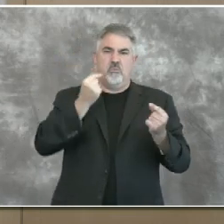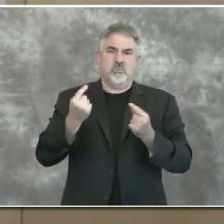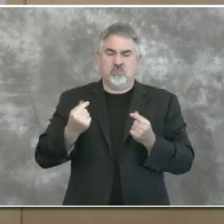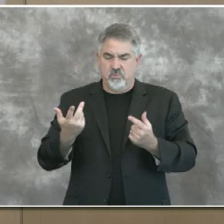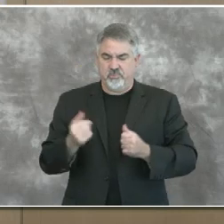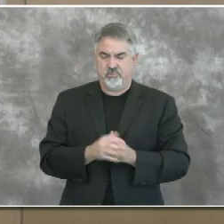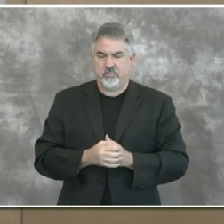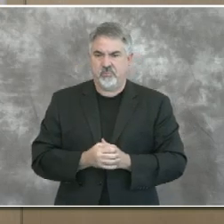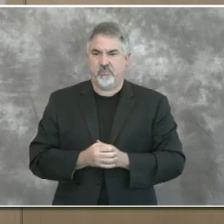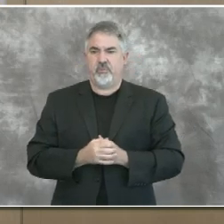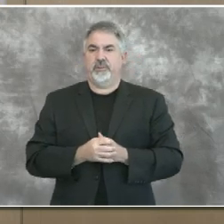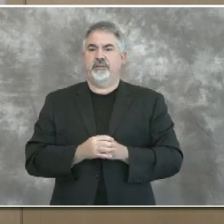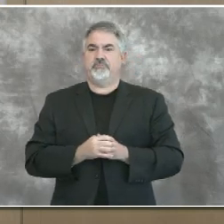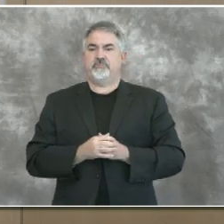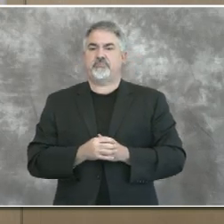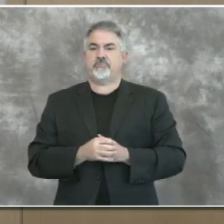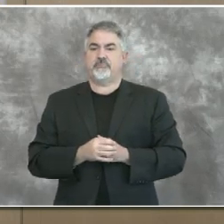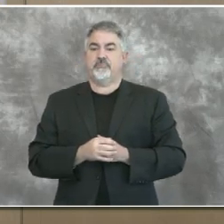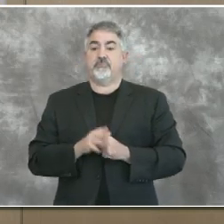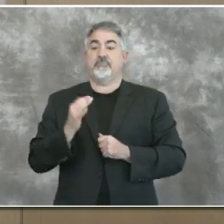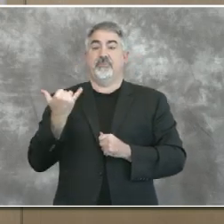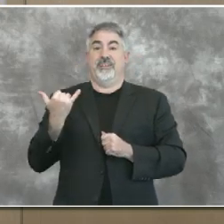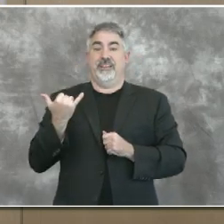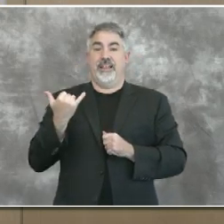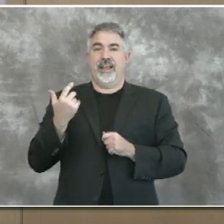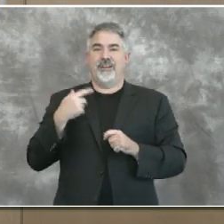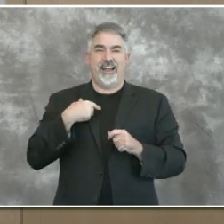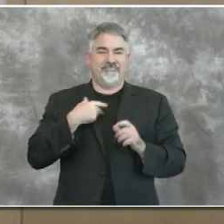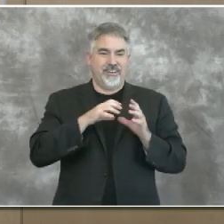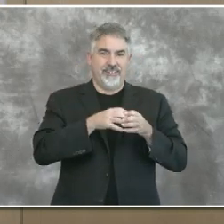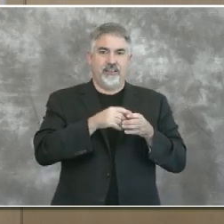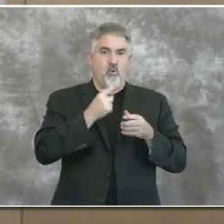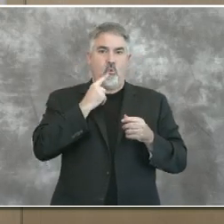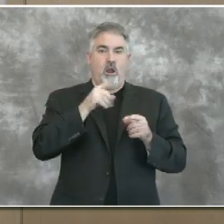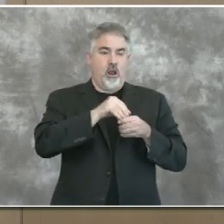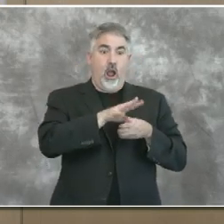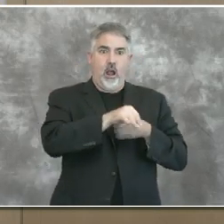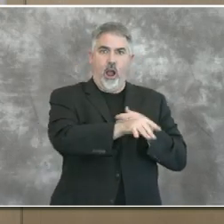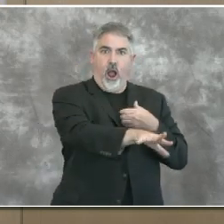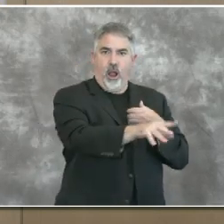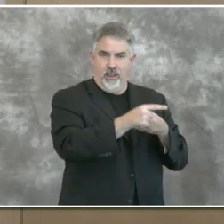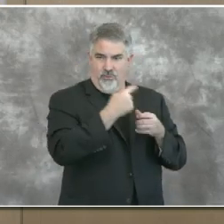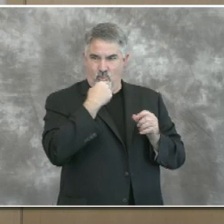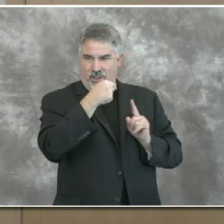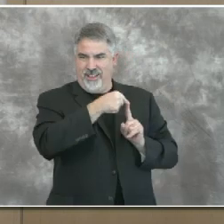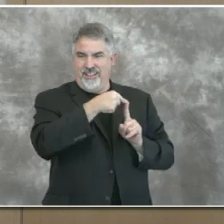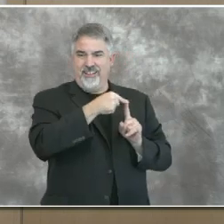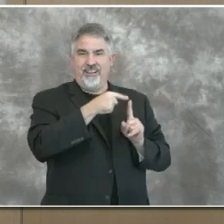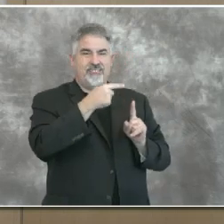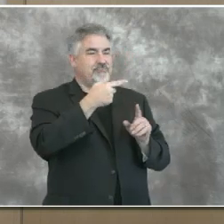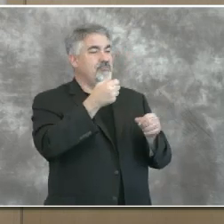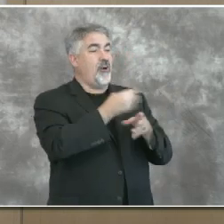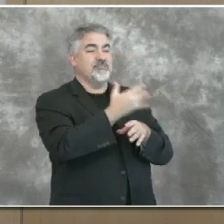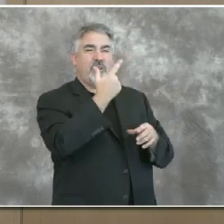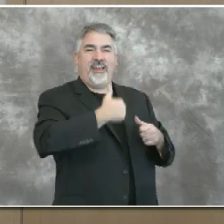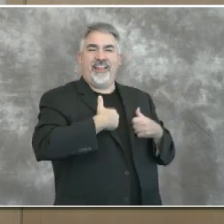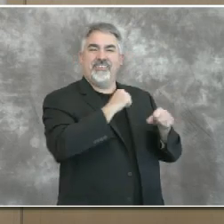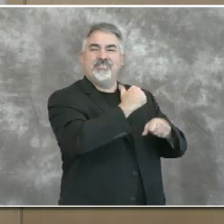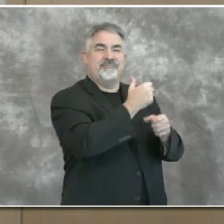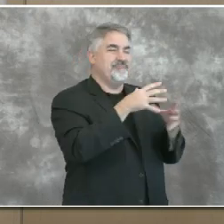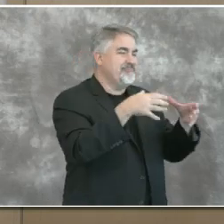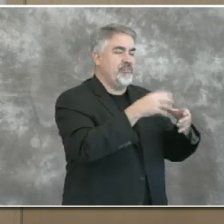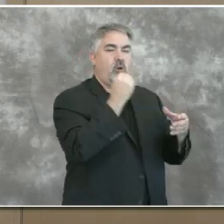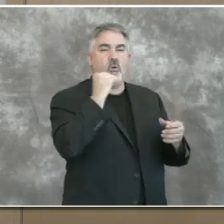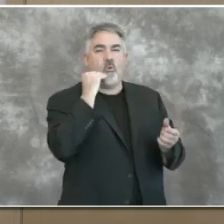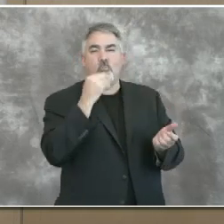www.coronavirus-sandiego.com. Regarding outbreaks in congregate and community settings, today we are reporting a cumulative total of 30